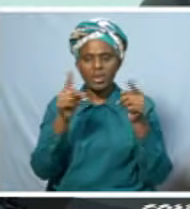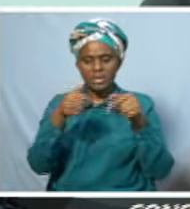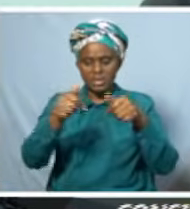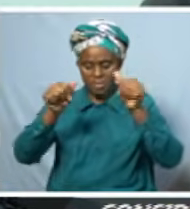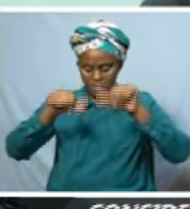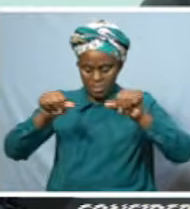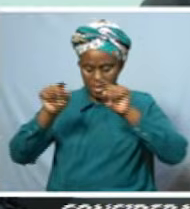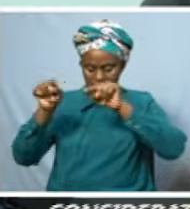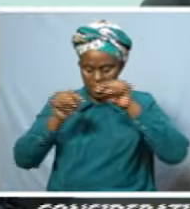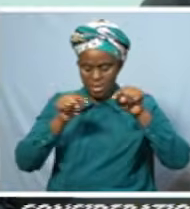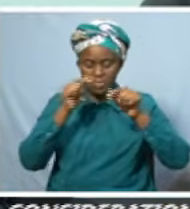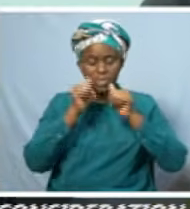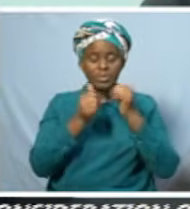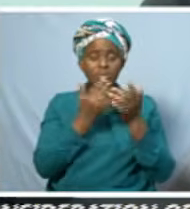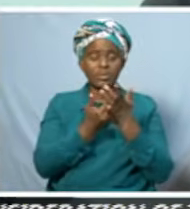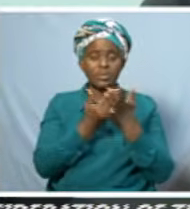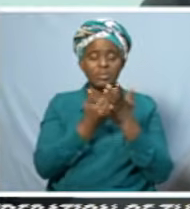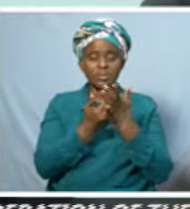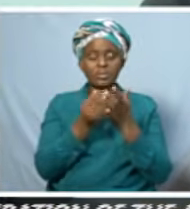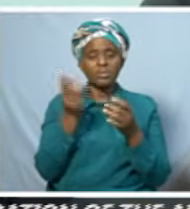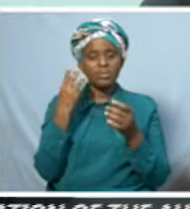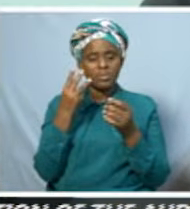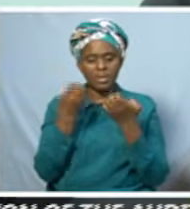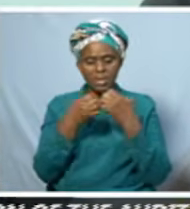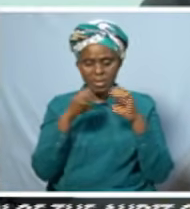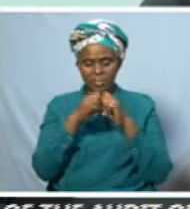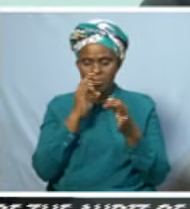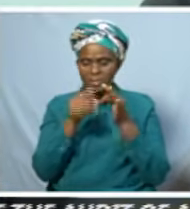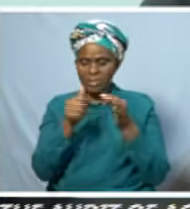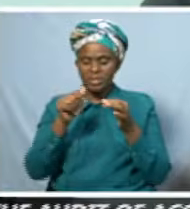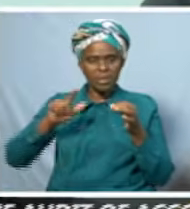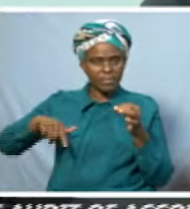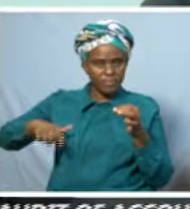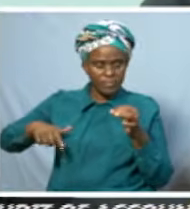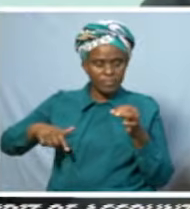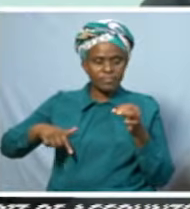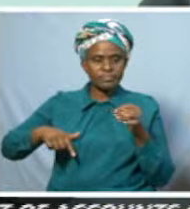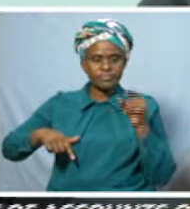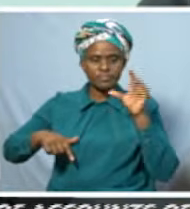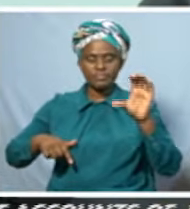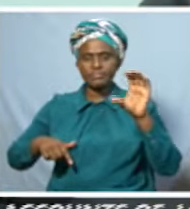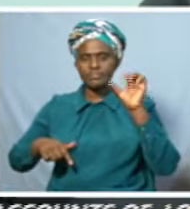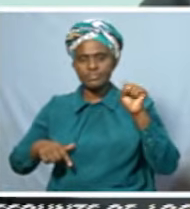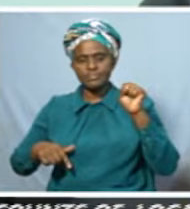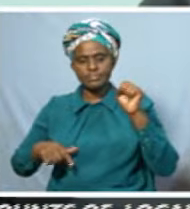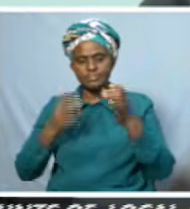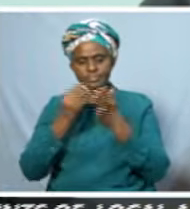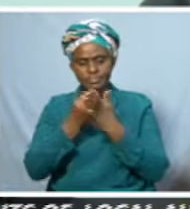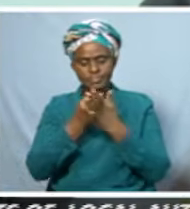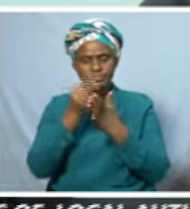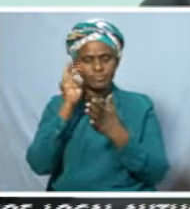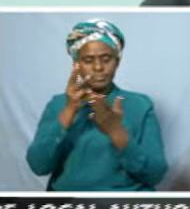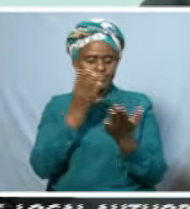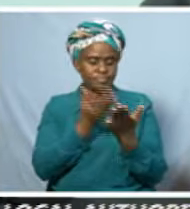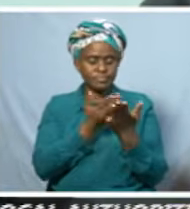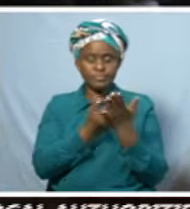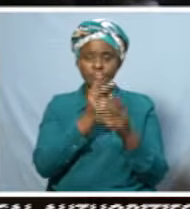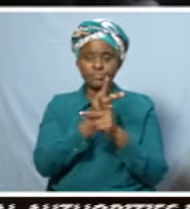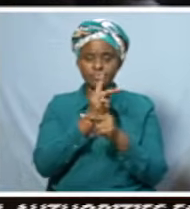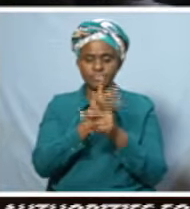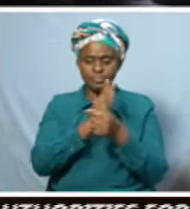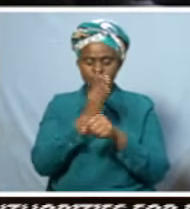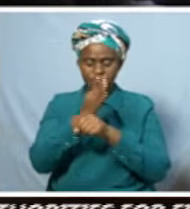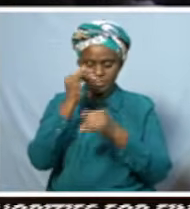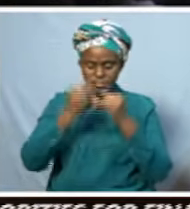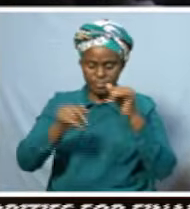came? Because it was, even if you direct CS, the money would be here. Then the